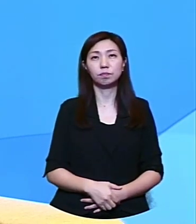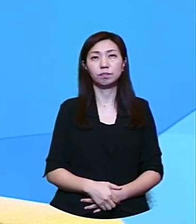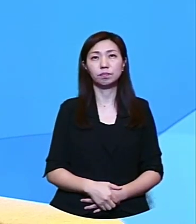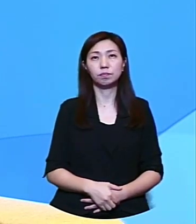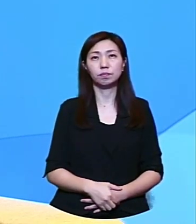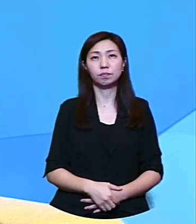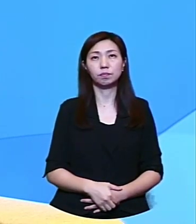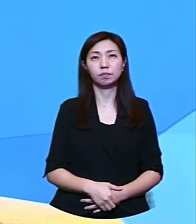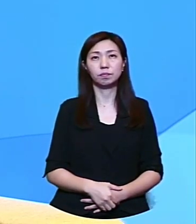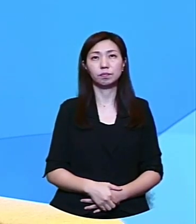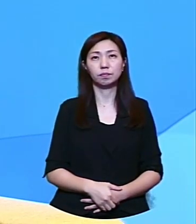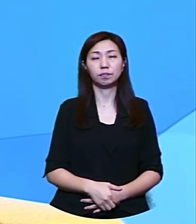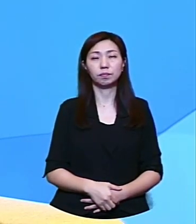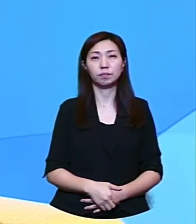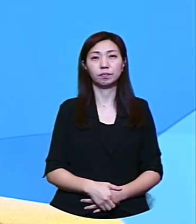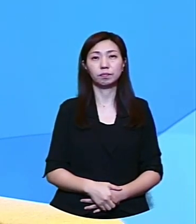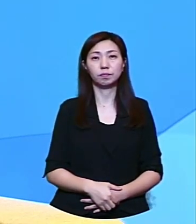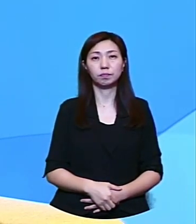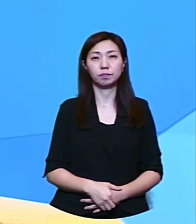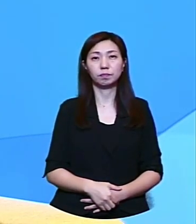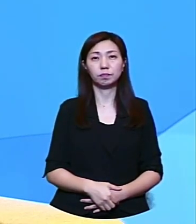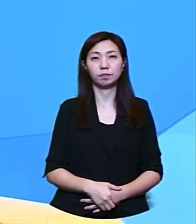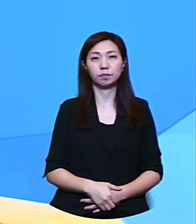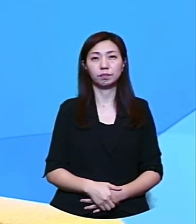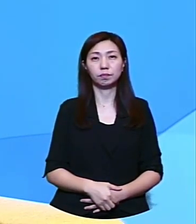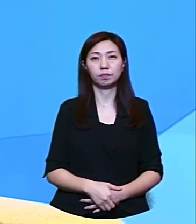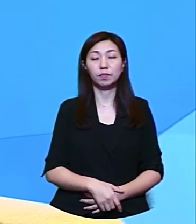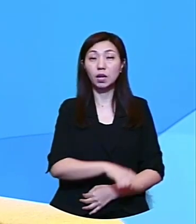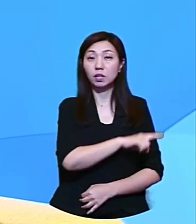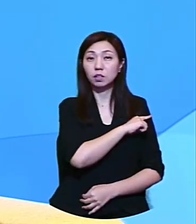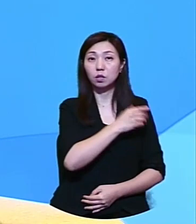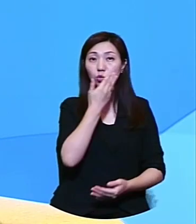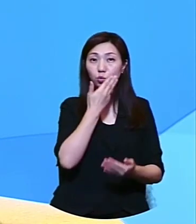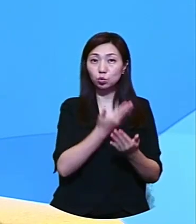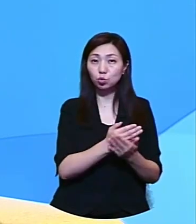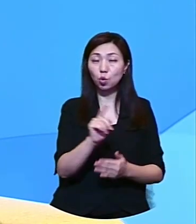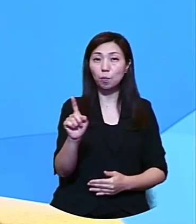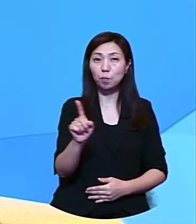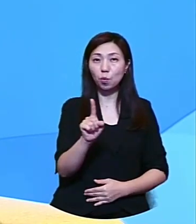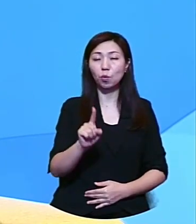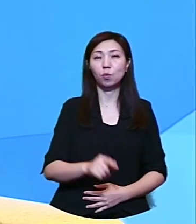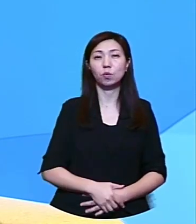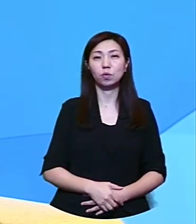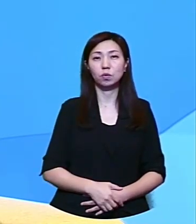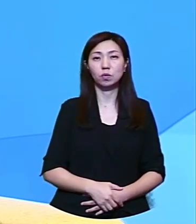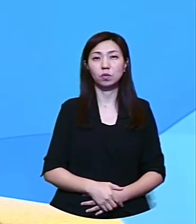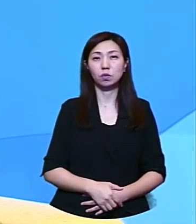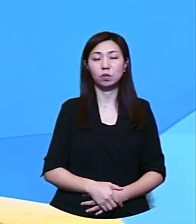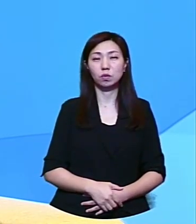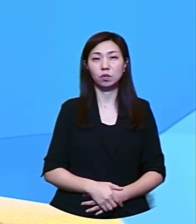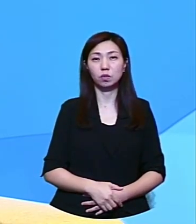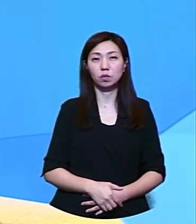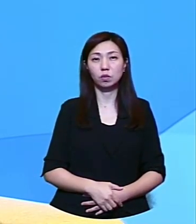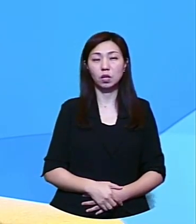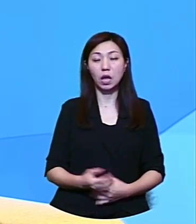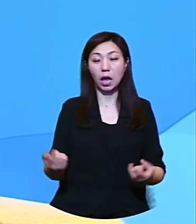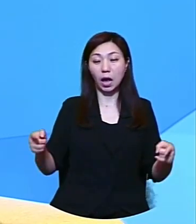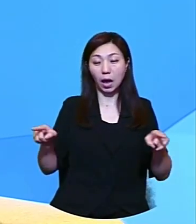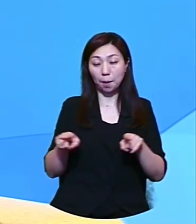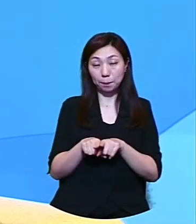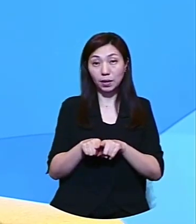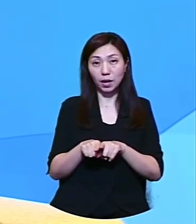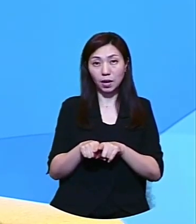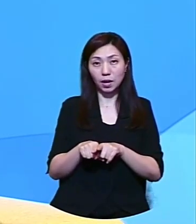the most important one is that we can have a very good partners in our partner countries. Means that the